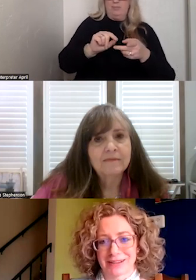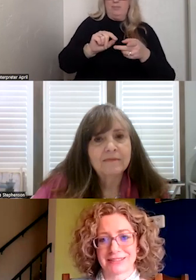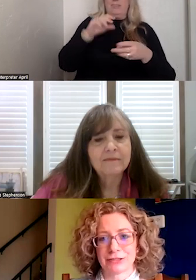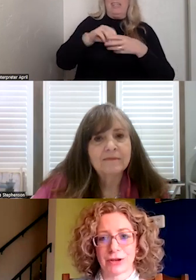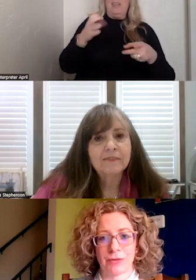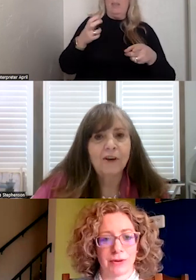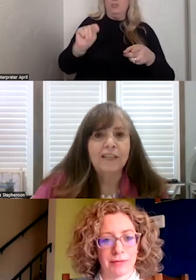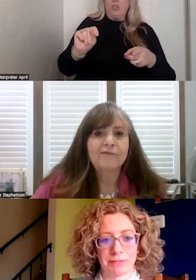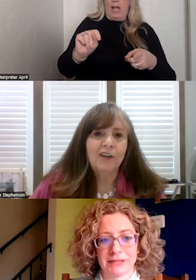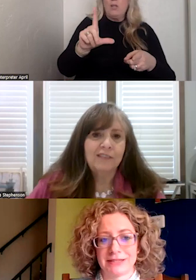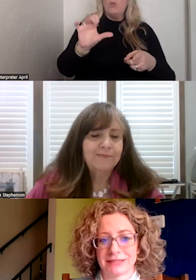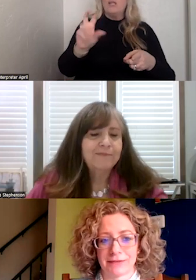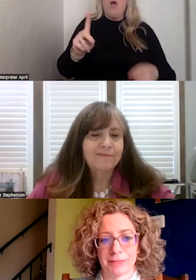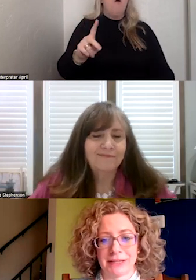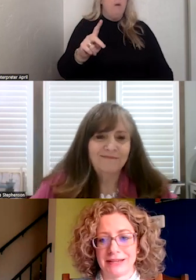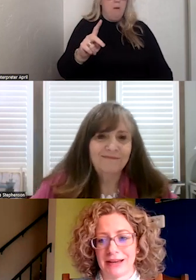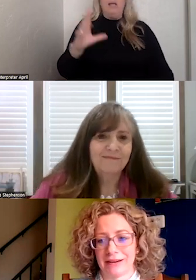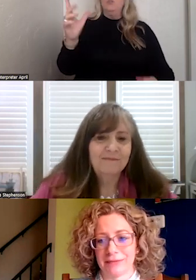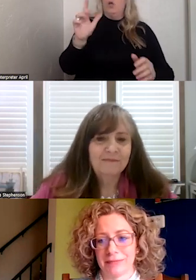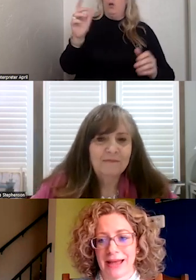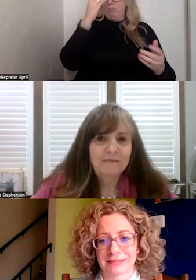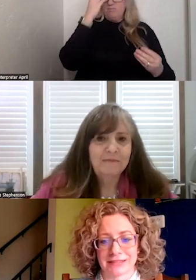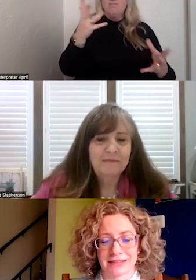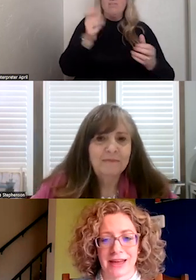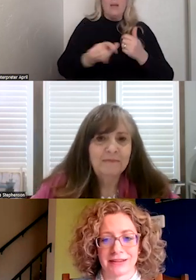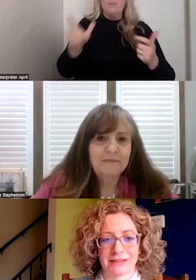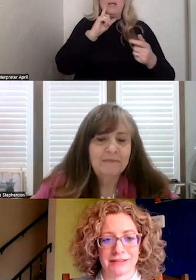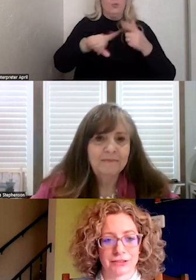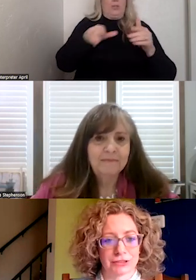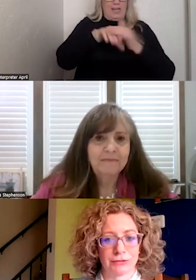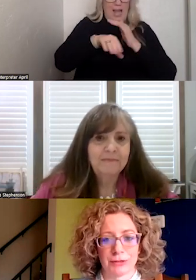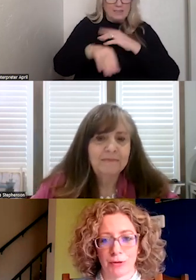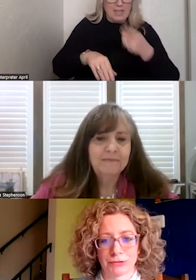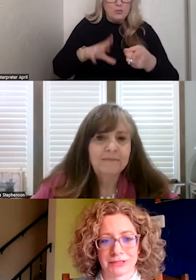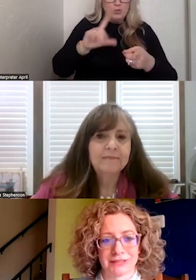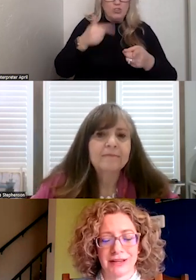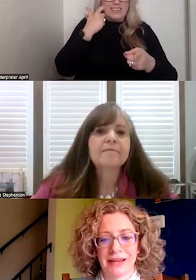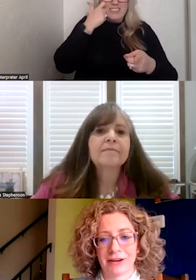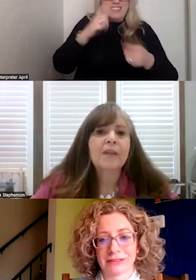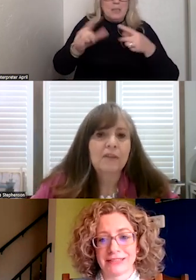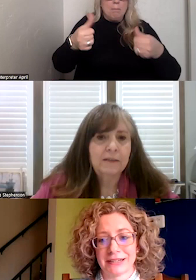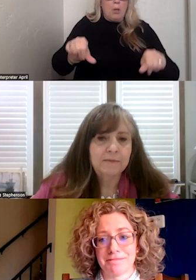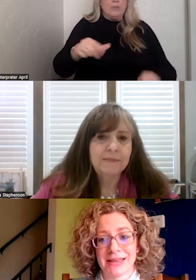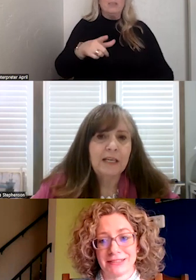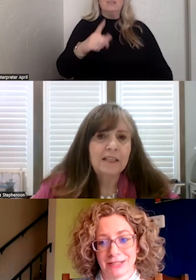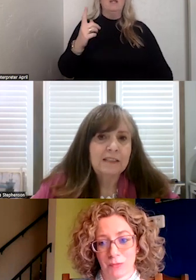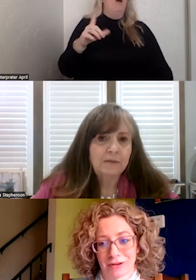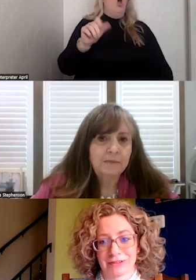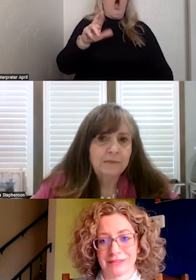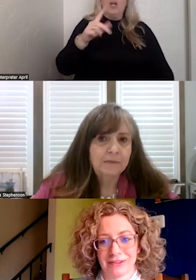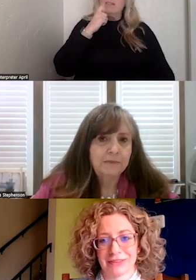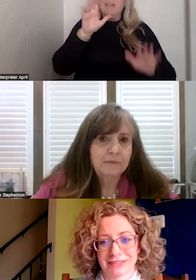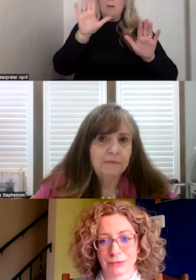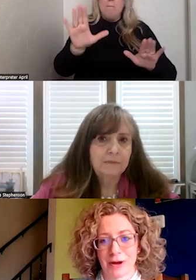chat box. So please, everybody access that, just newly posted. And Arlene did amazing